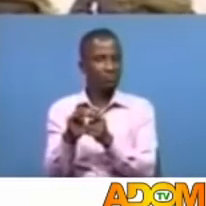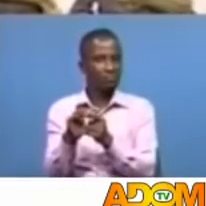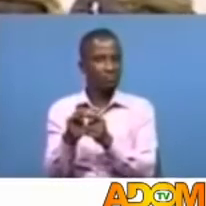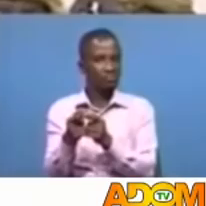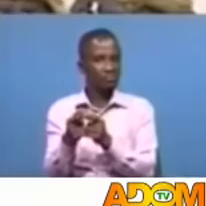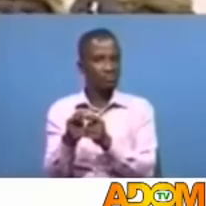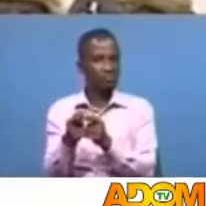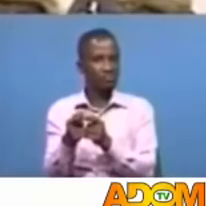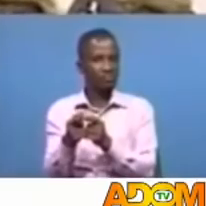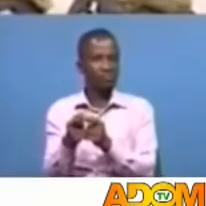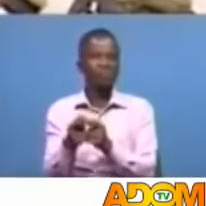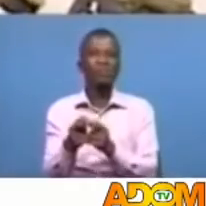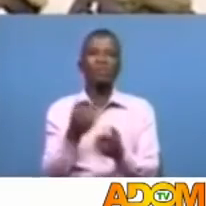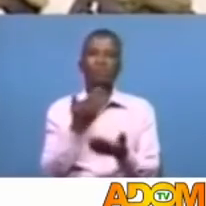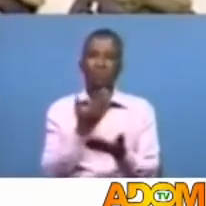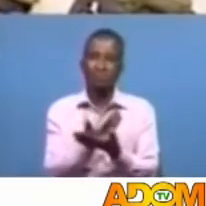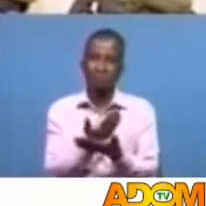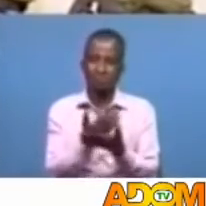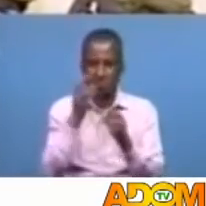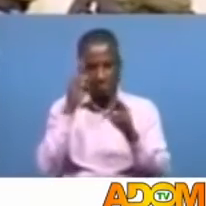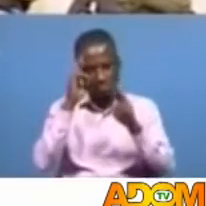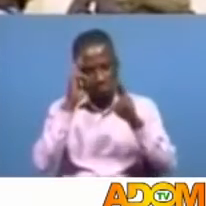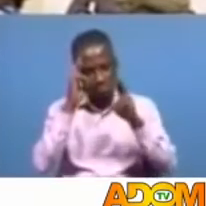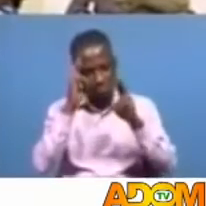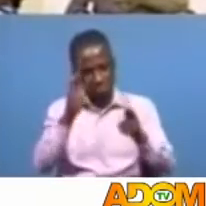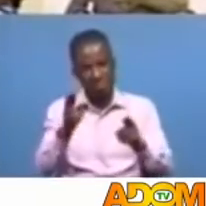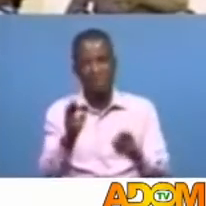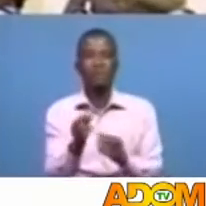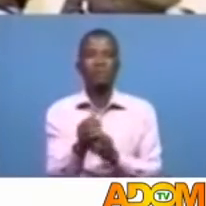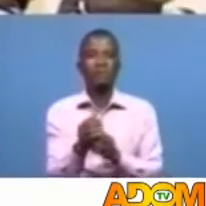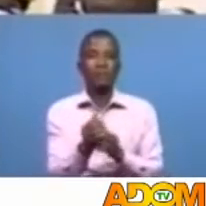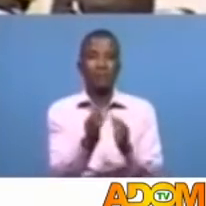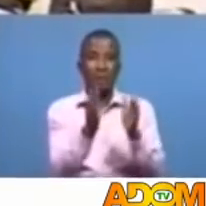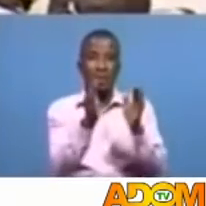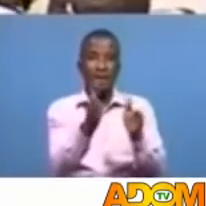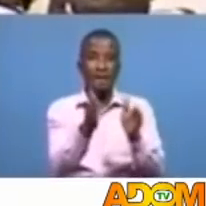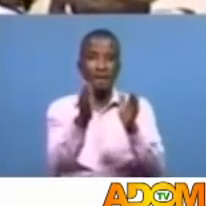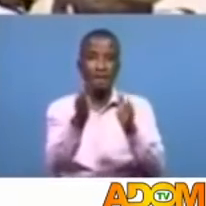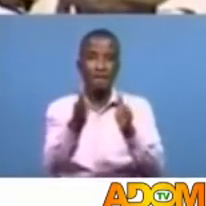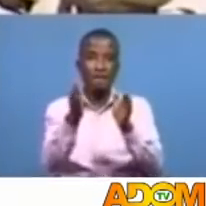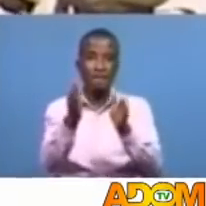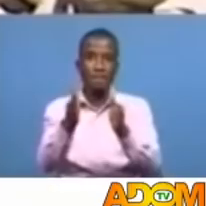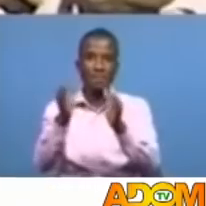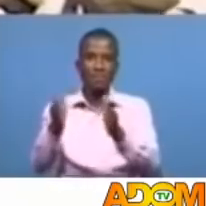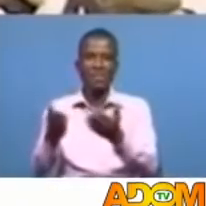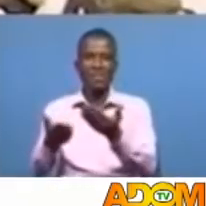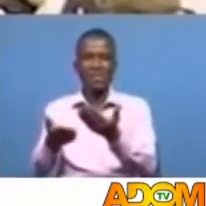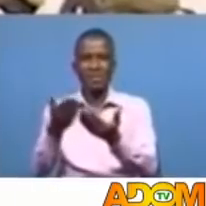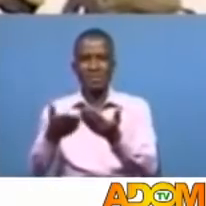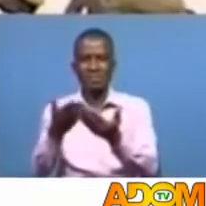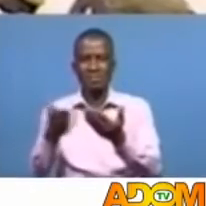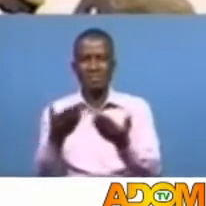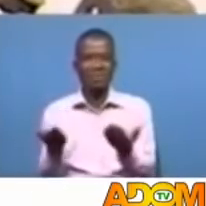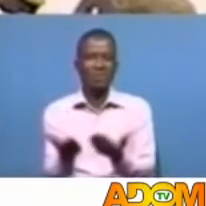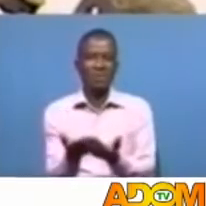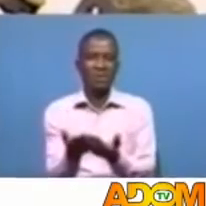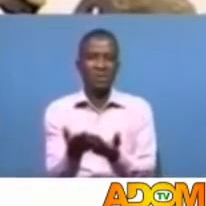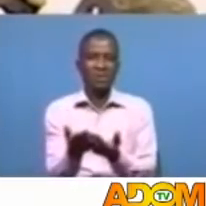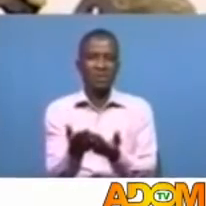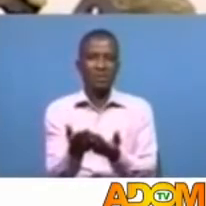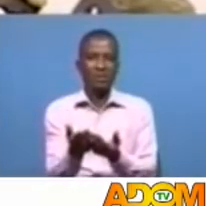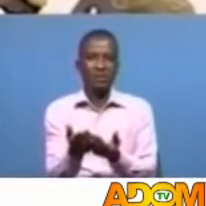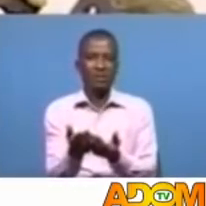Lost, with the greatest respect, the grounds are basically an academic treatise